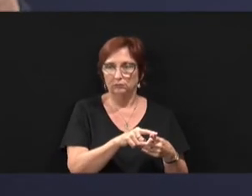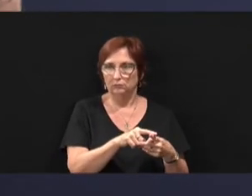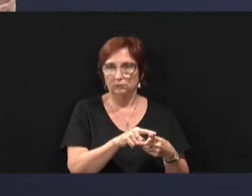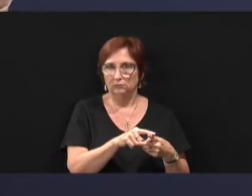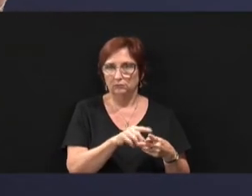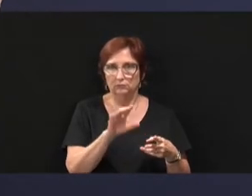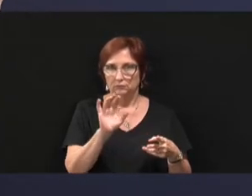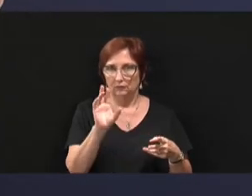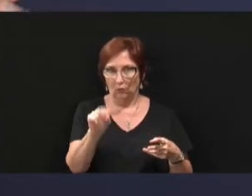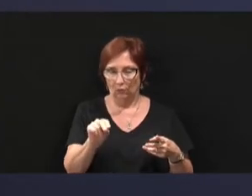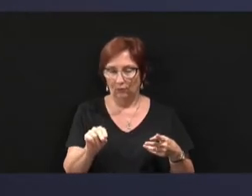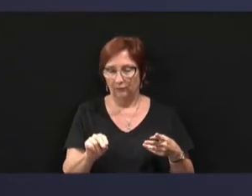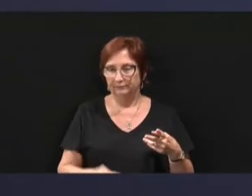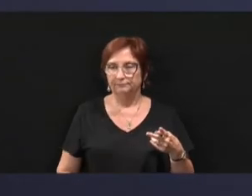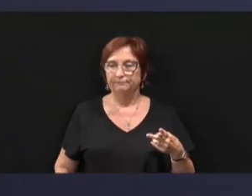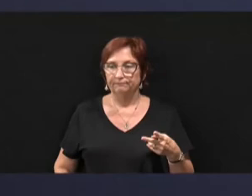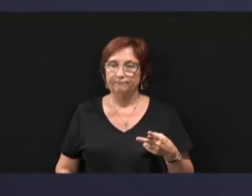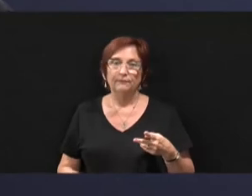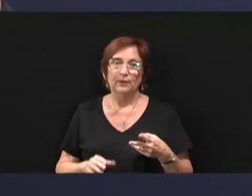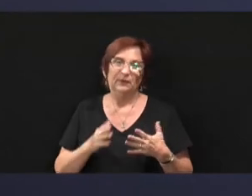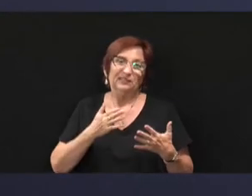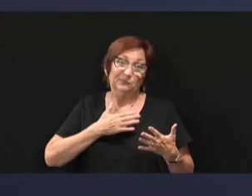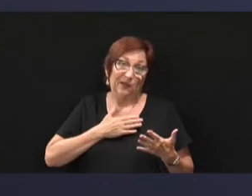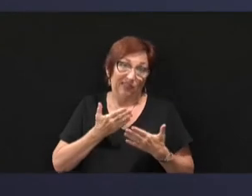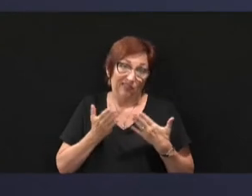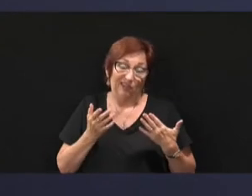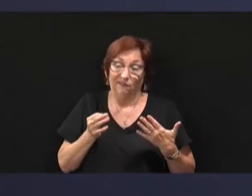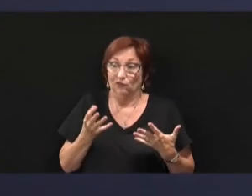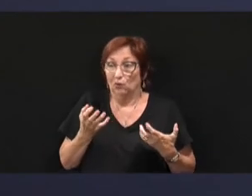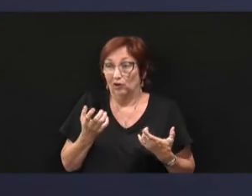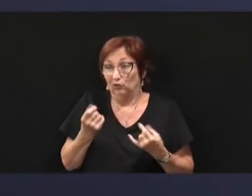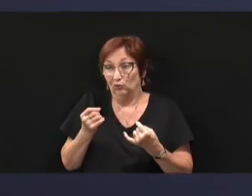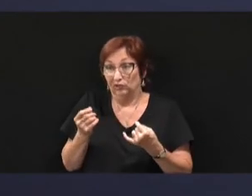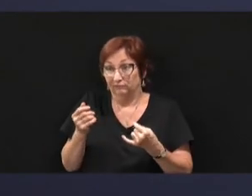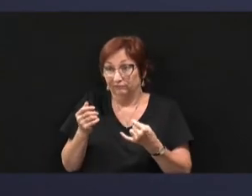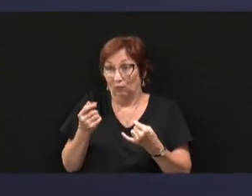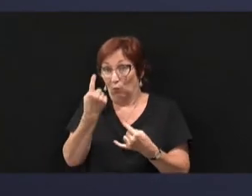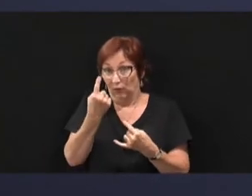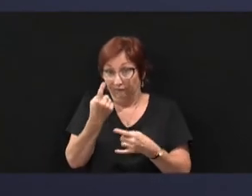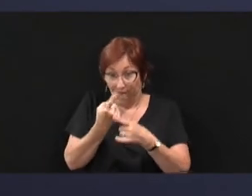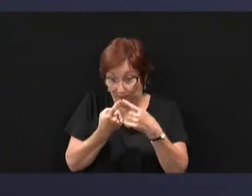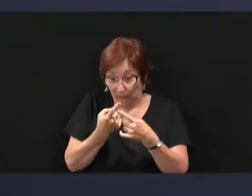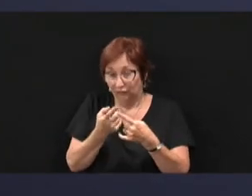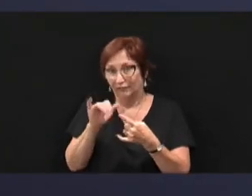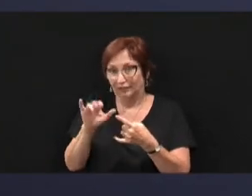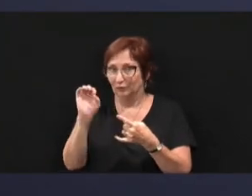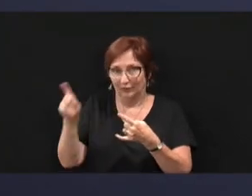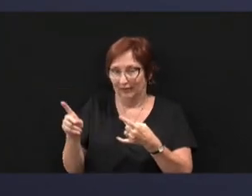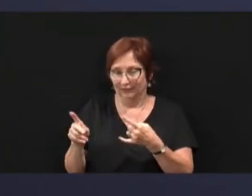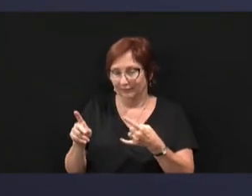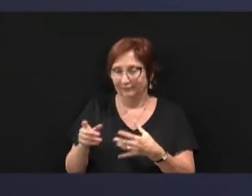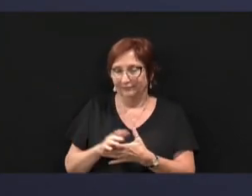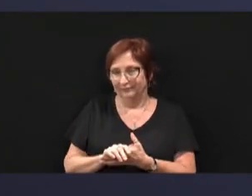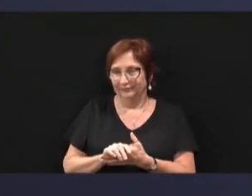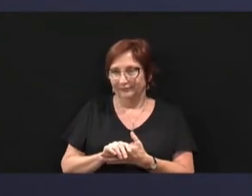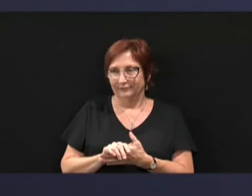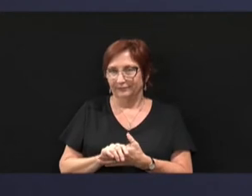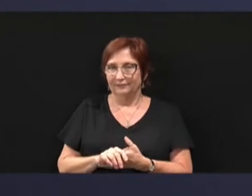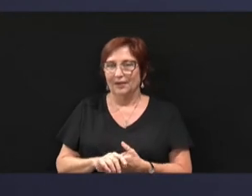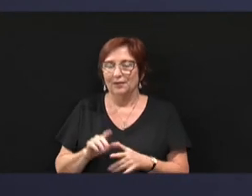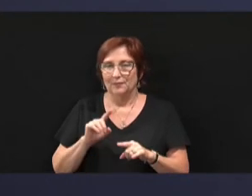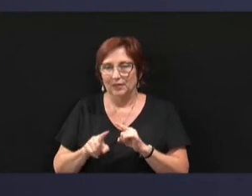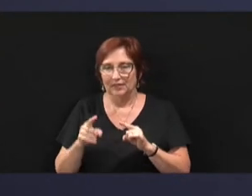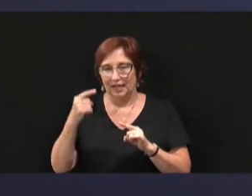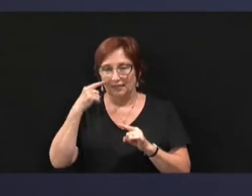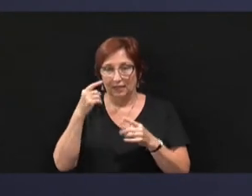okay. I mean, and it's just kind of my thing, but if you want to do it, that's okay, and I'm not going to say anything against it. But I think